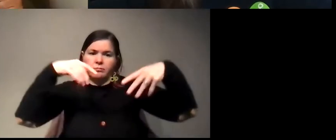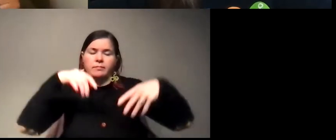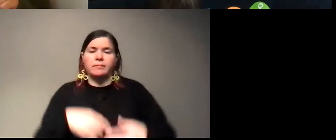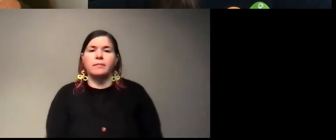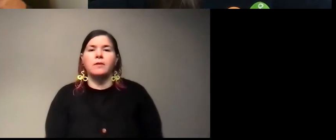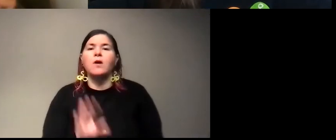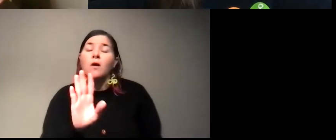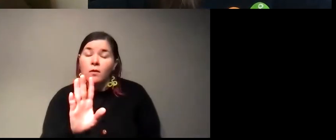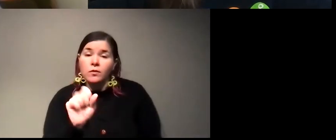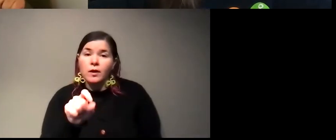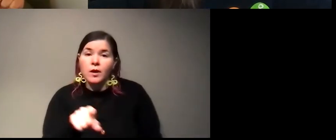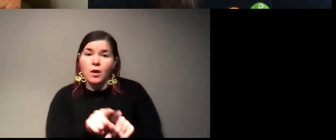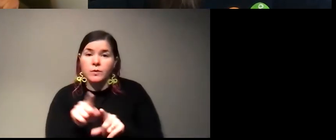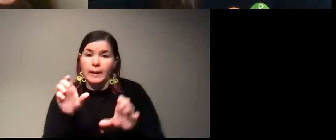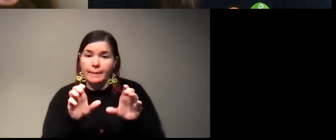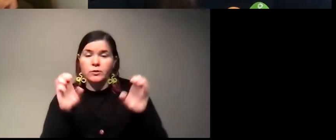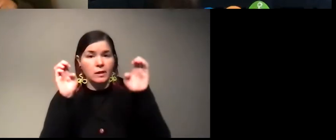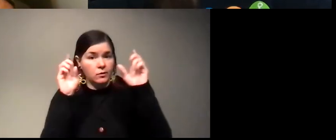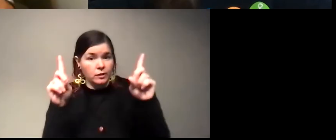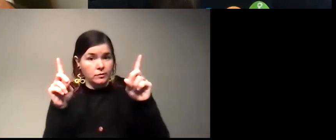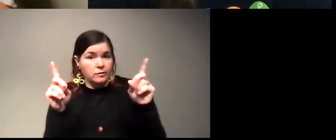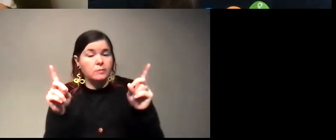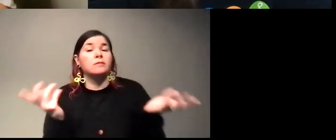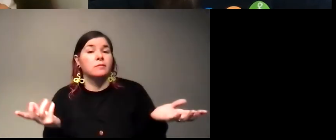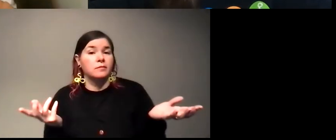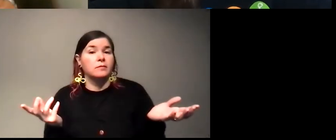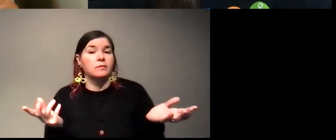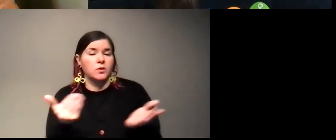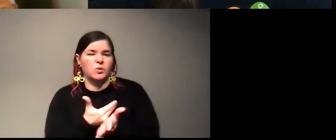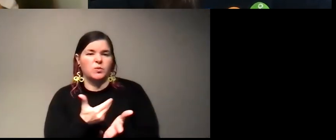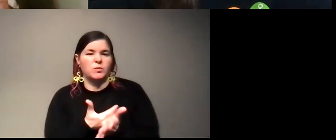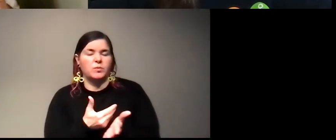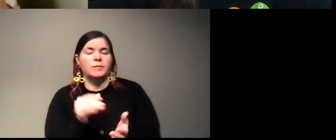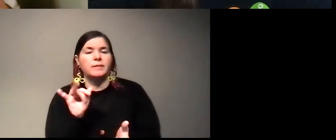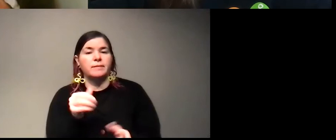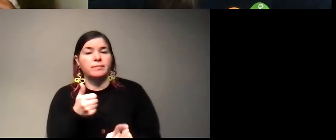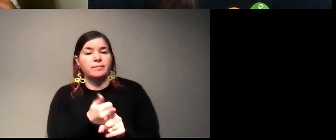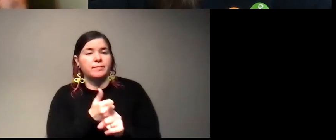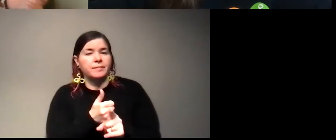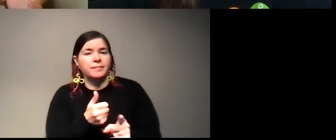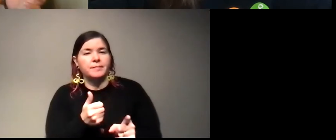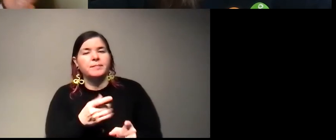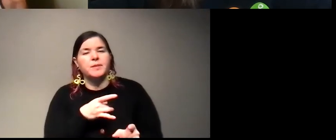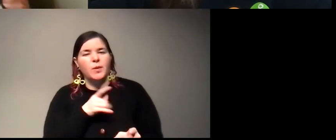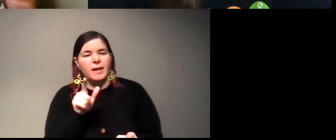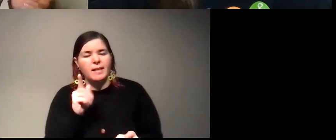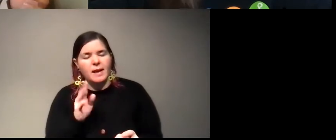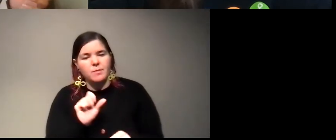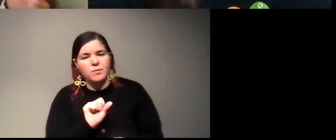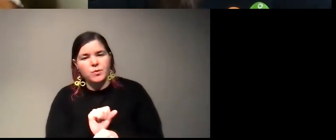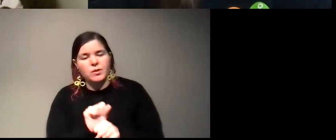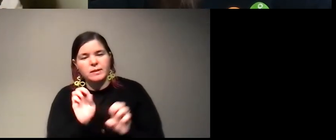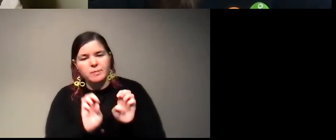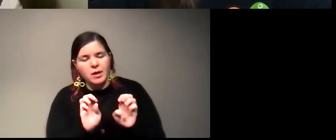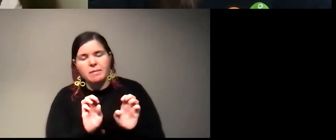Oh, you could also do chemistry education. So that's something that's newer. So if you don't necessarily like being in the lab doing the